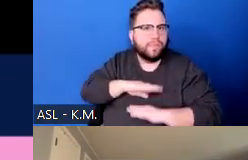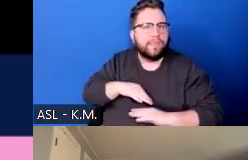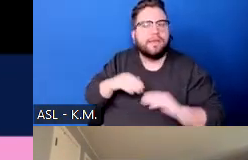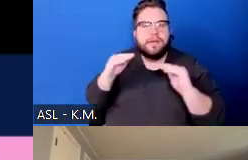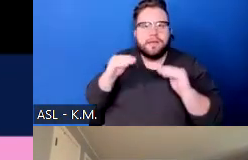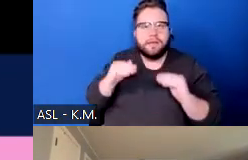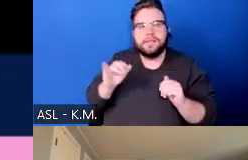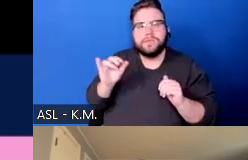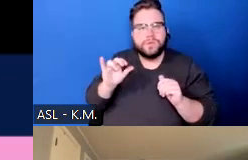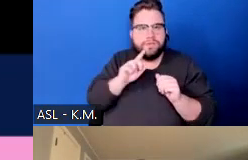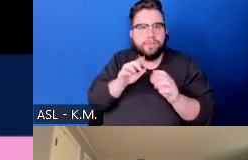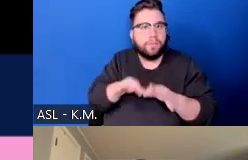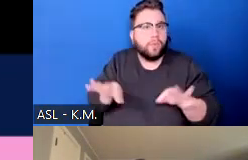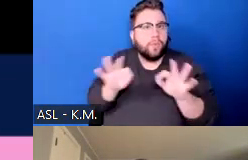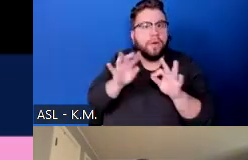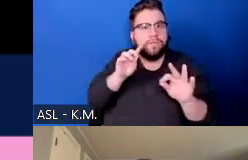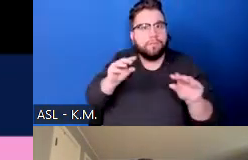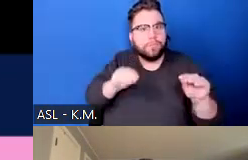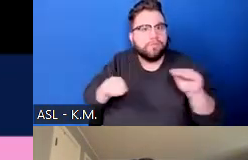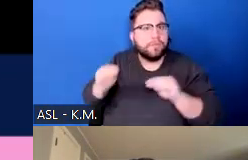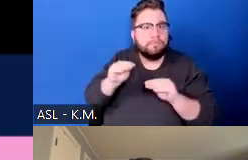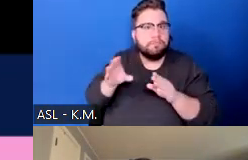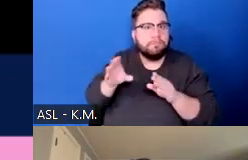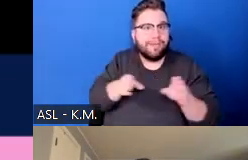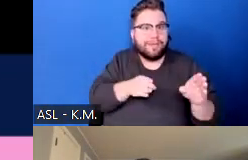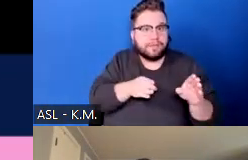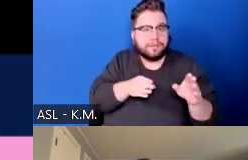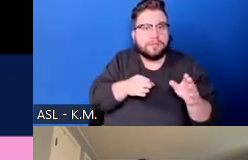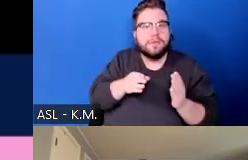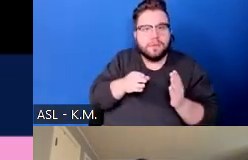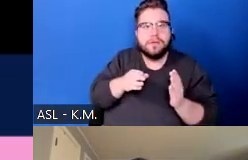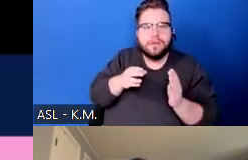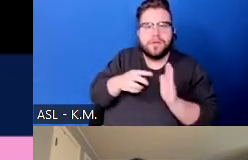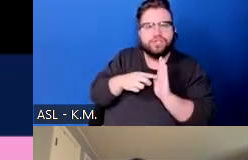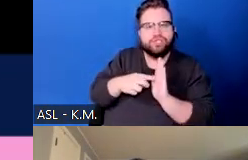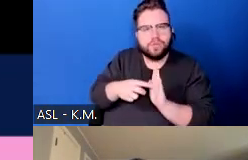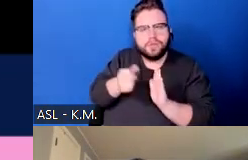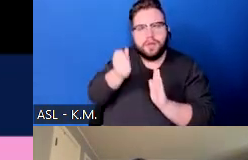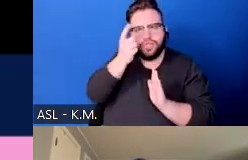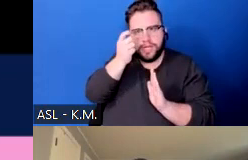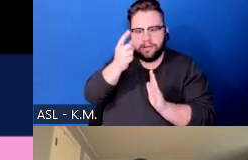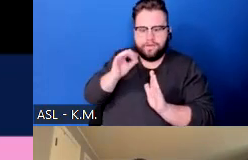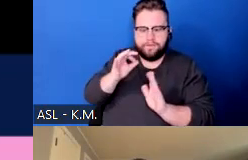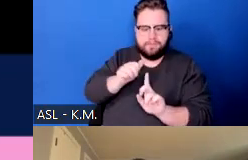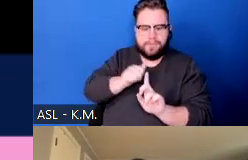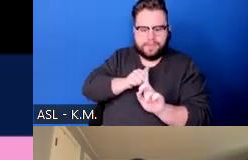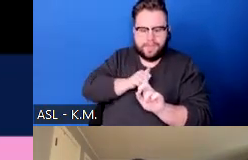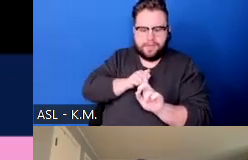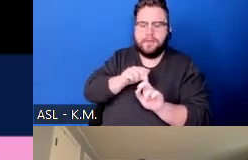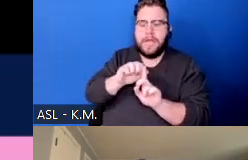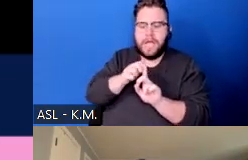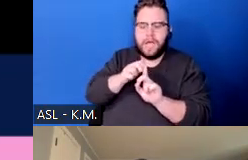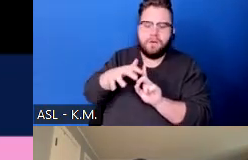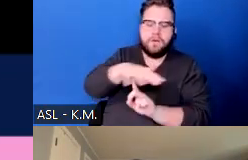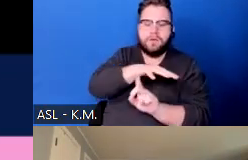motor planning, as it provides some aspect of the relationship between the self and the physical world and allows people to